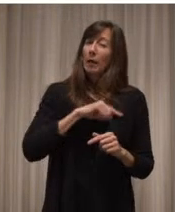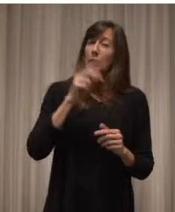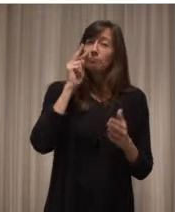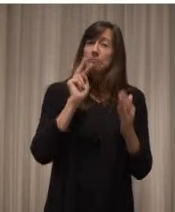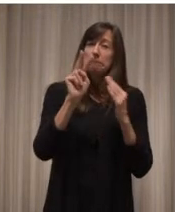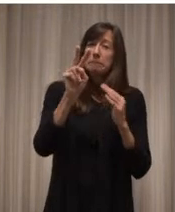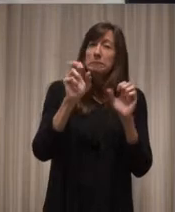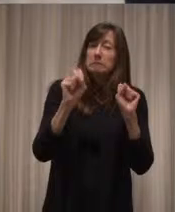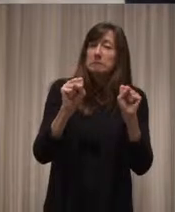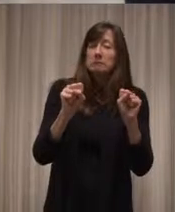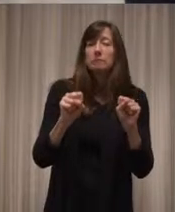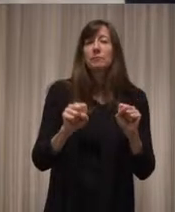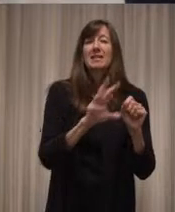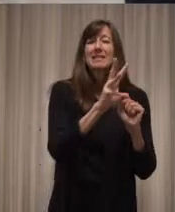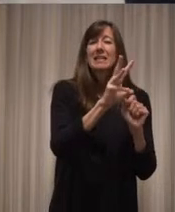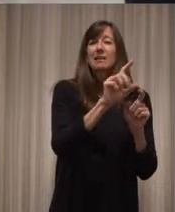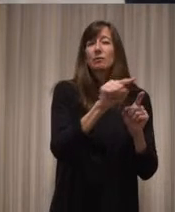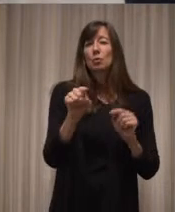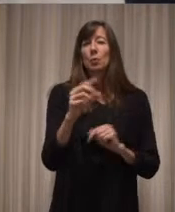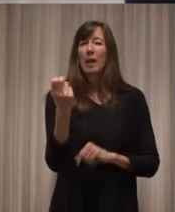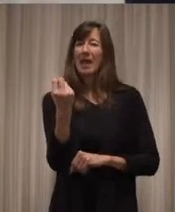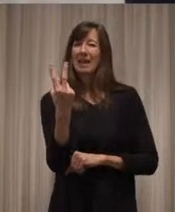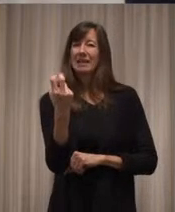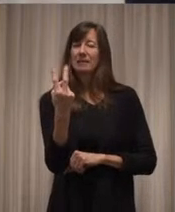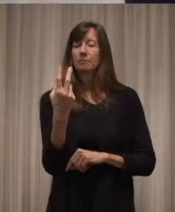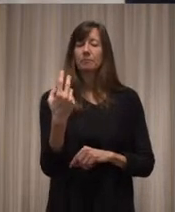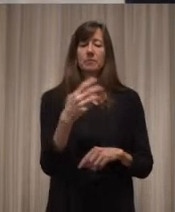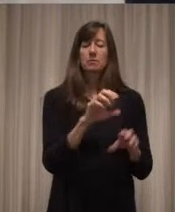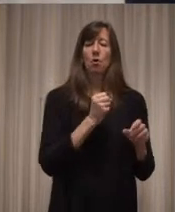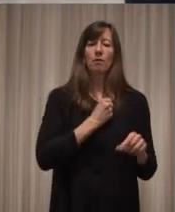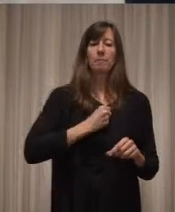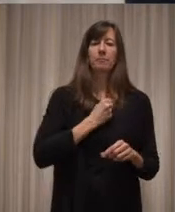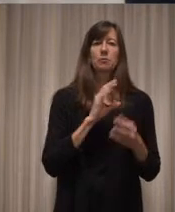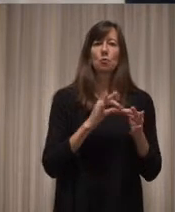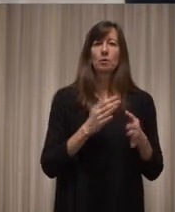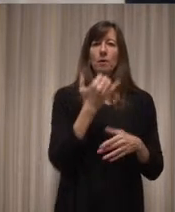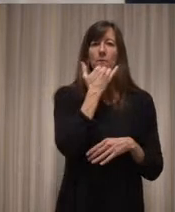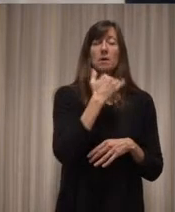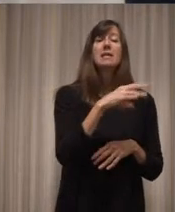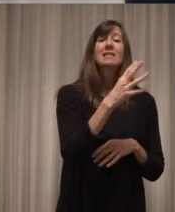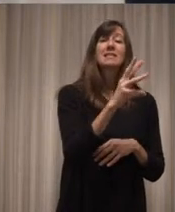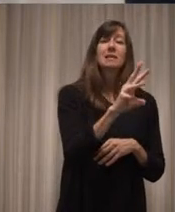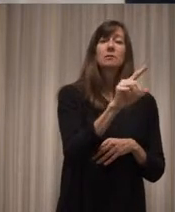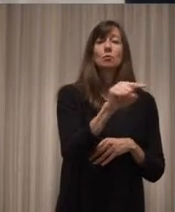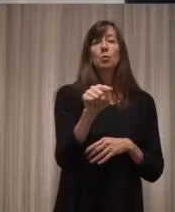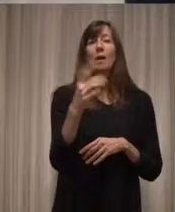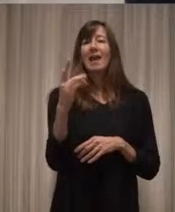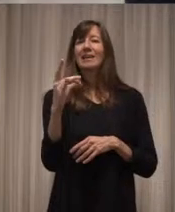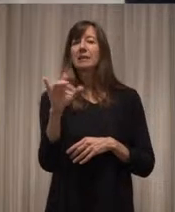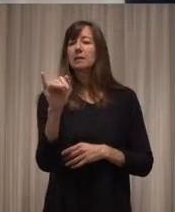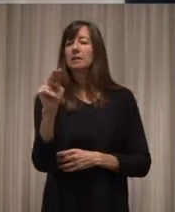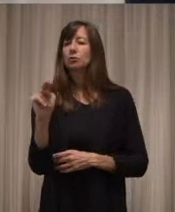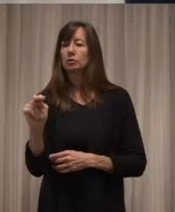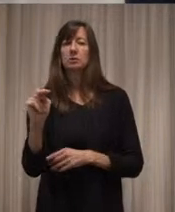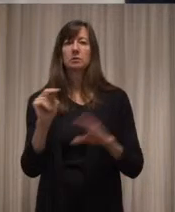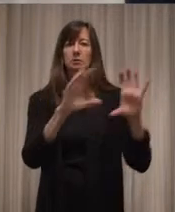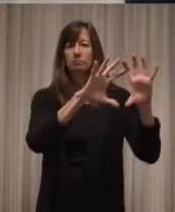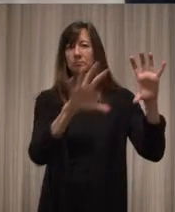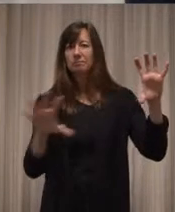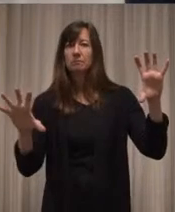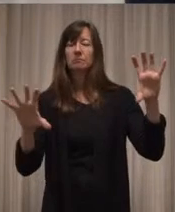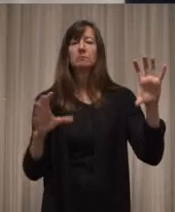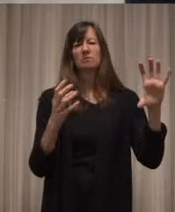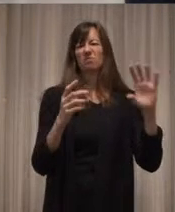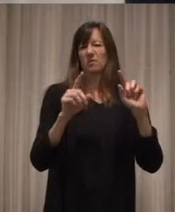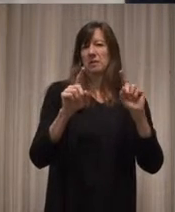18 inches of snow in most of Ulster County. It does look like the further south you are in the region, the